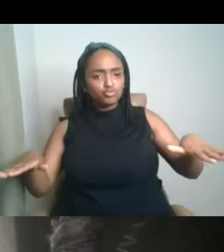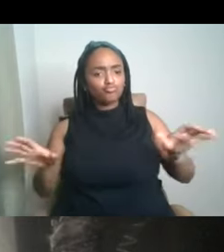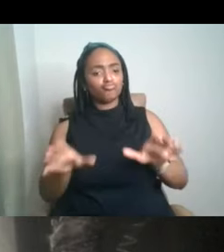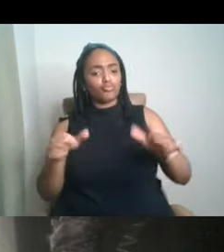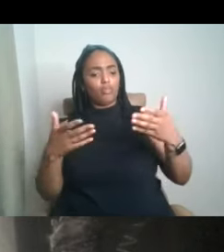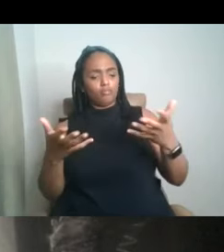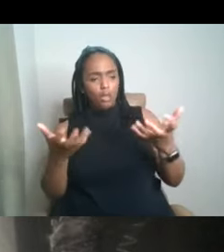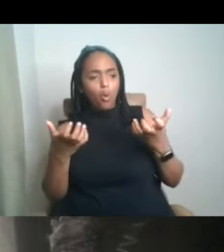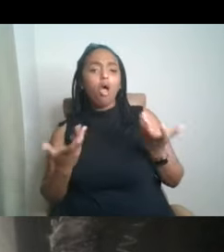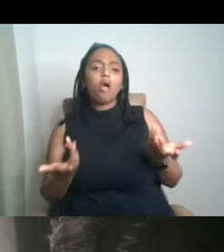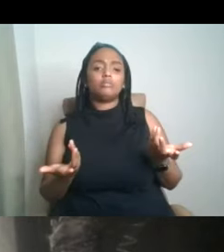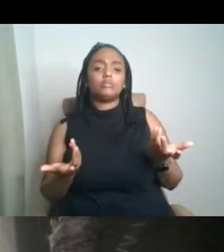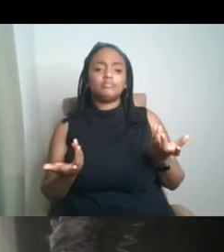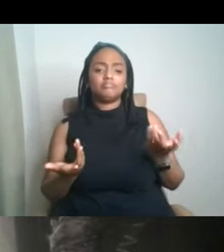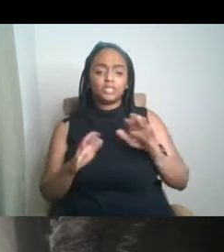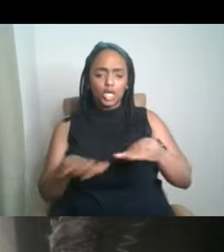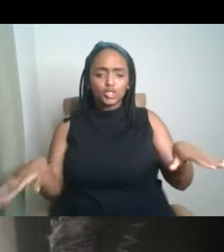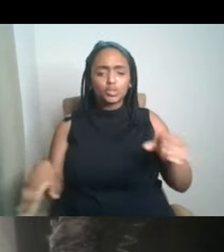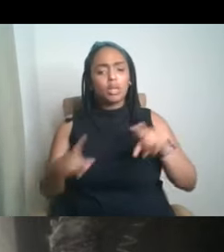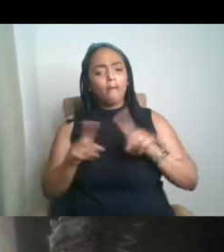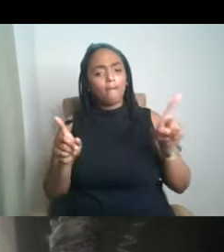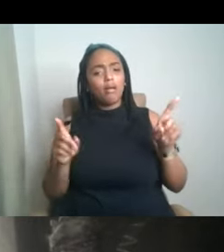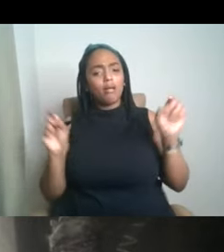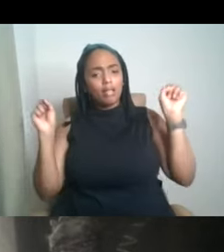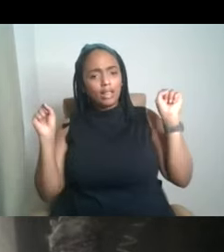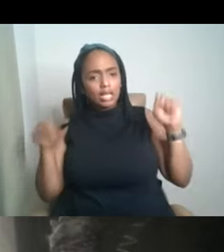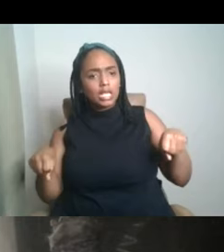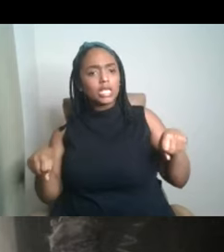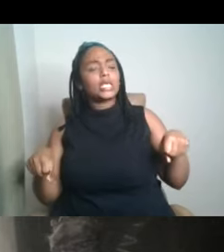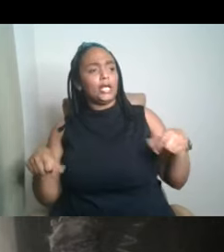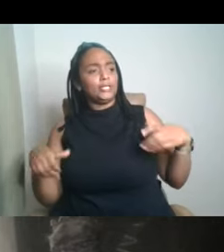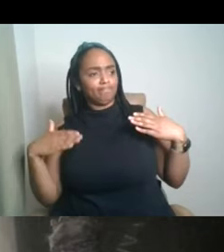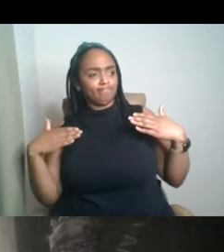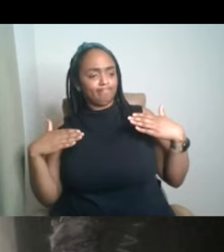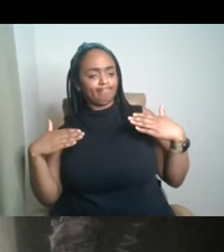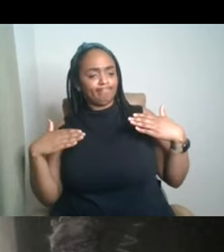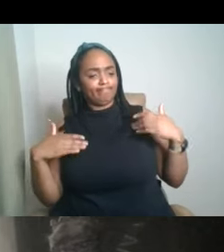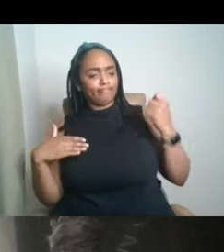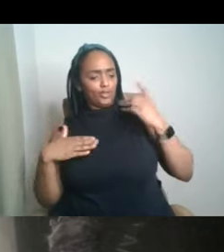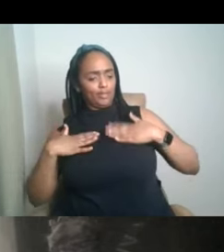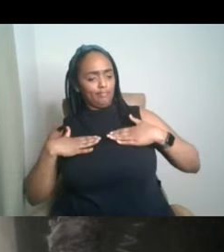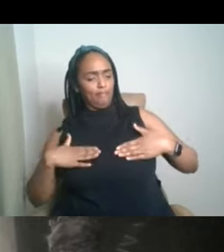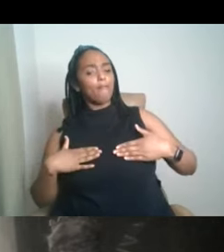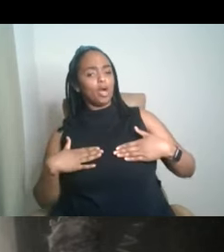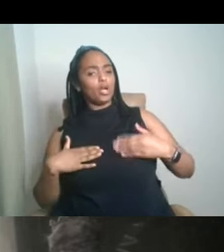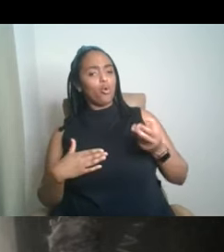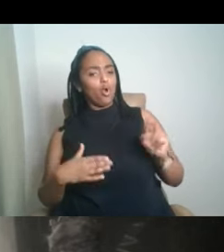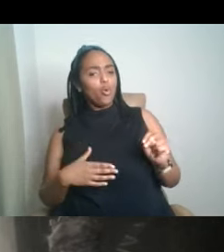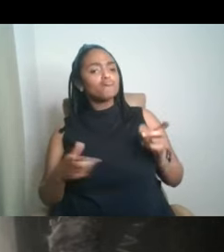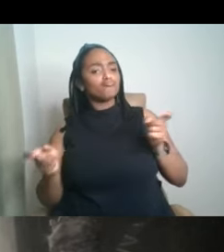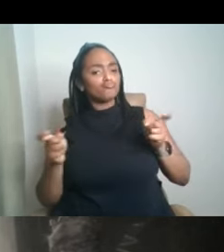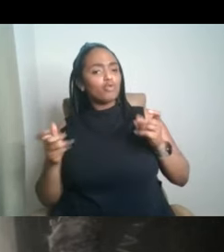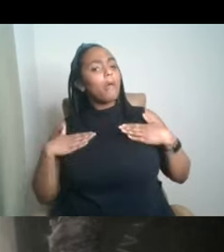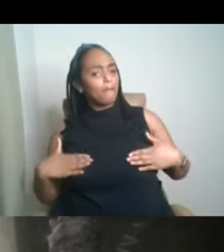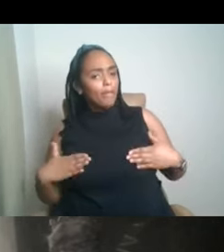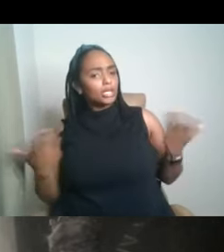things like going through hormone blockers or going through hormone replacement therapy. I think if they're old enough